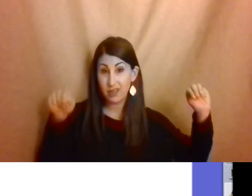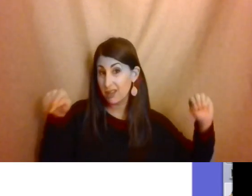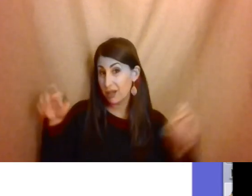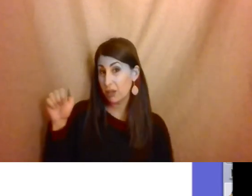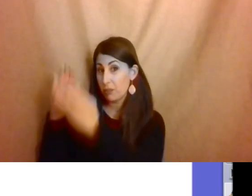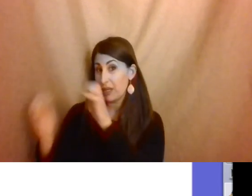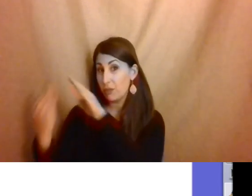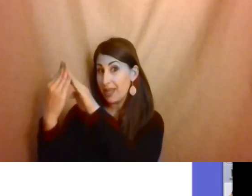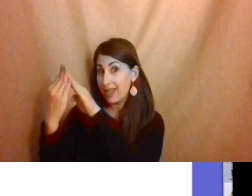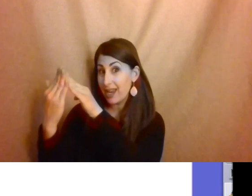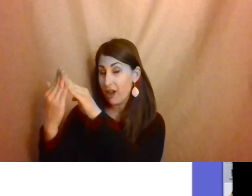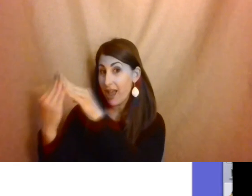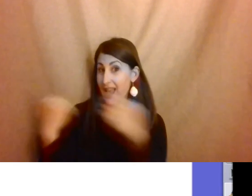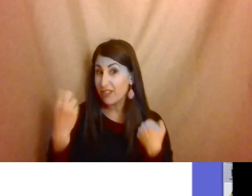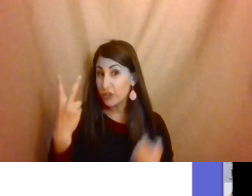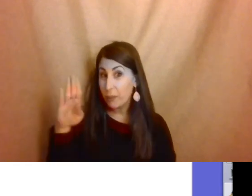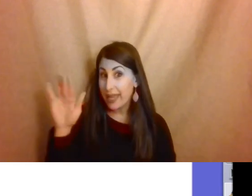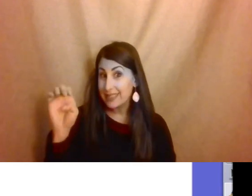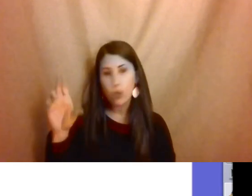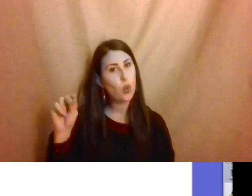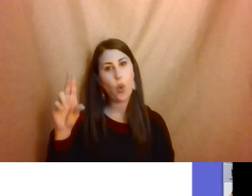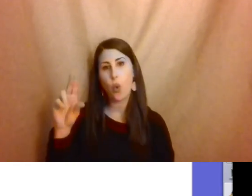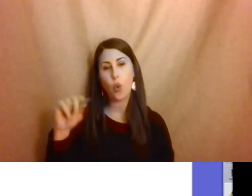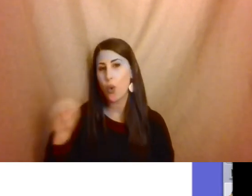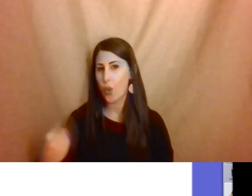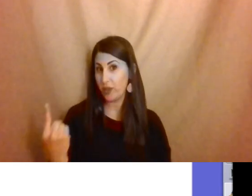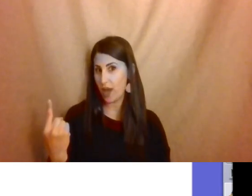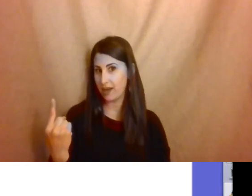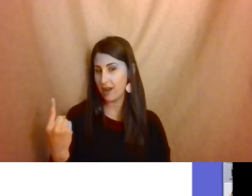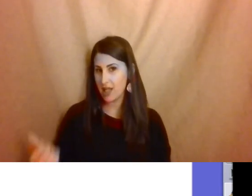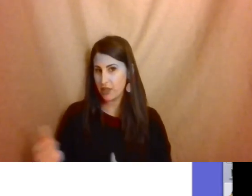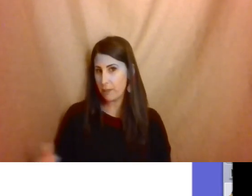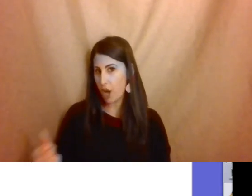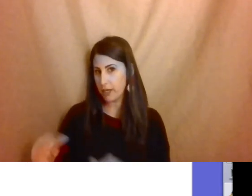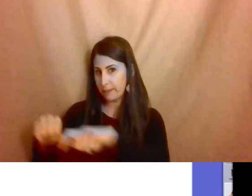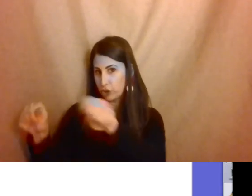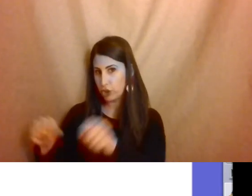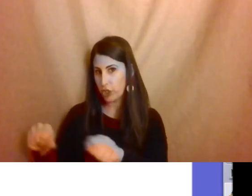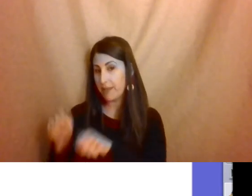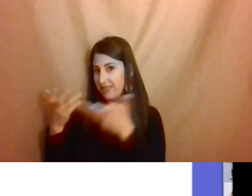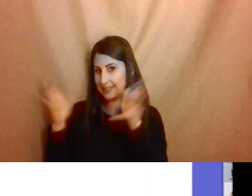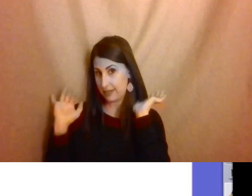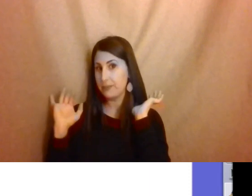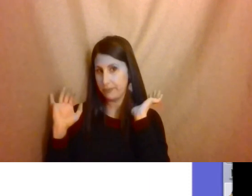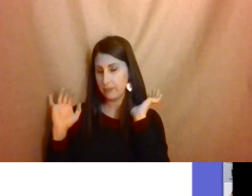Now, for the prisms, in terms of its size, it has rectangular